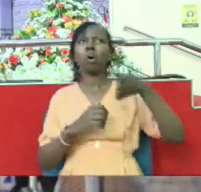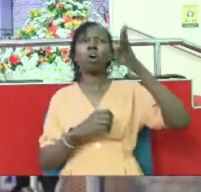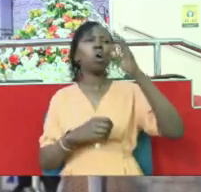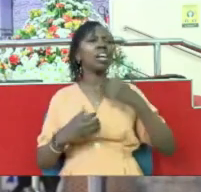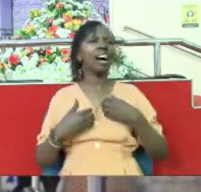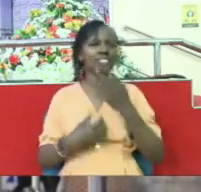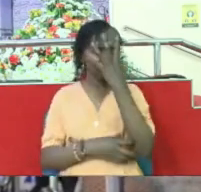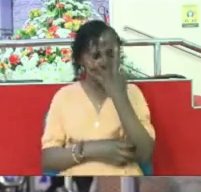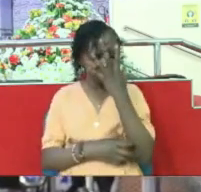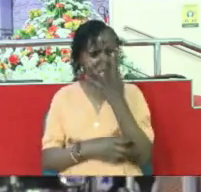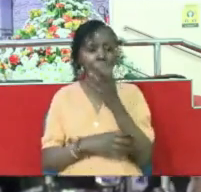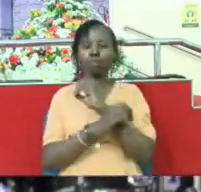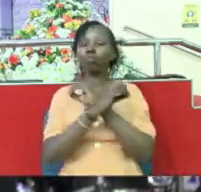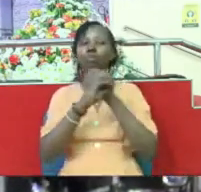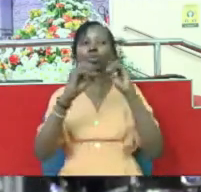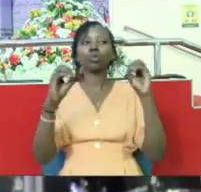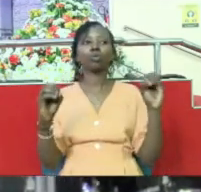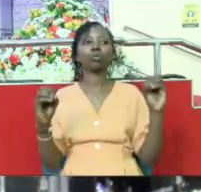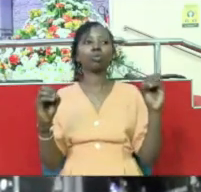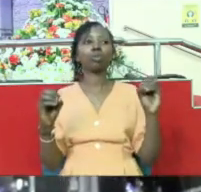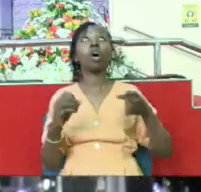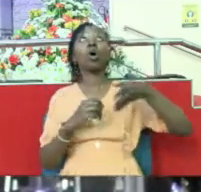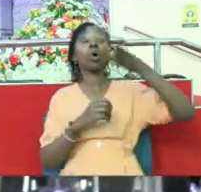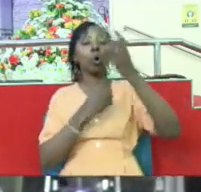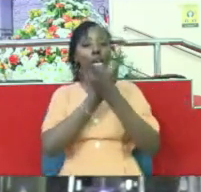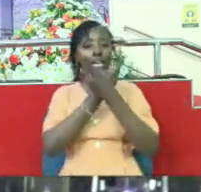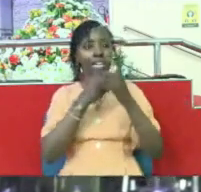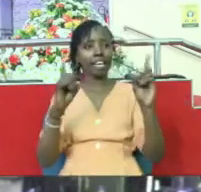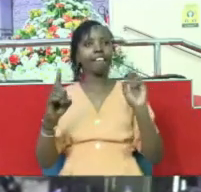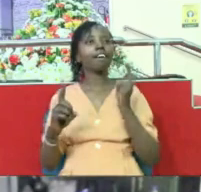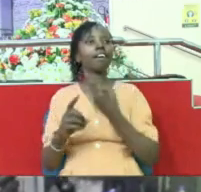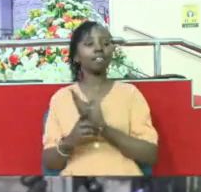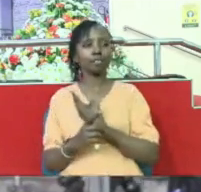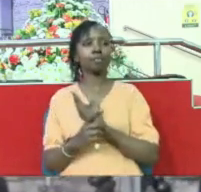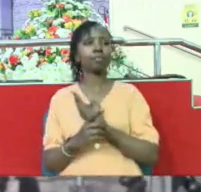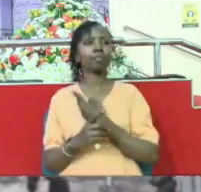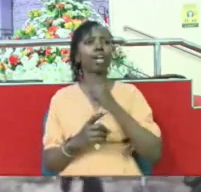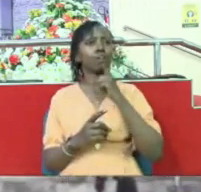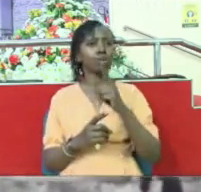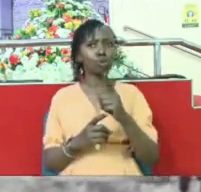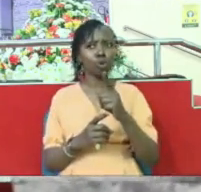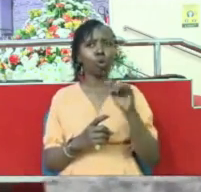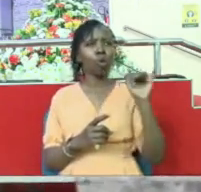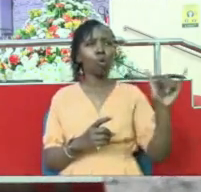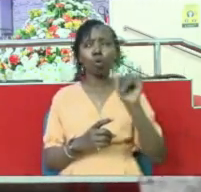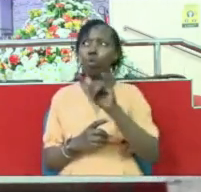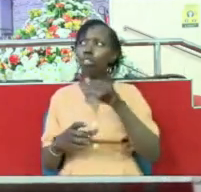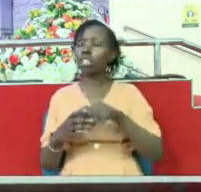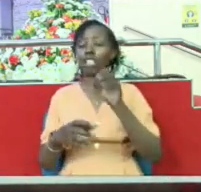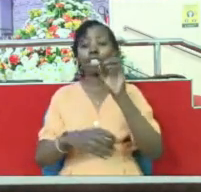He doesn't have those small shame. He is going to deliver us. Yeye atatukomboa. Kwa hivyo nyinyi watu wa shule basi mbili. Kwa